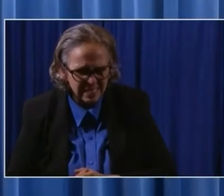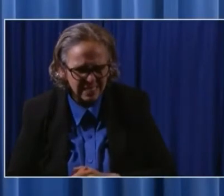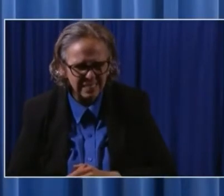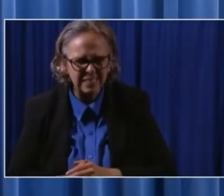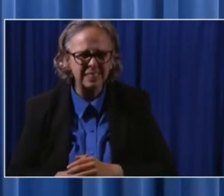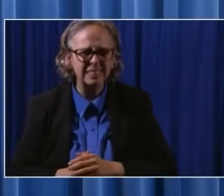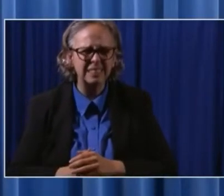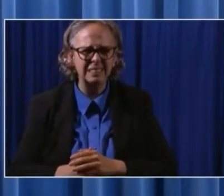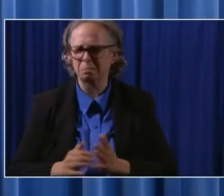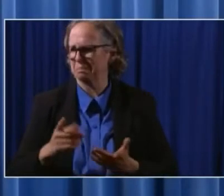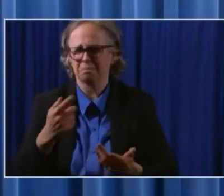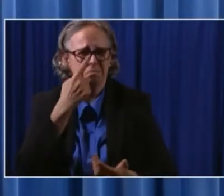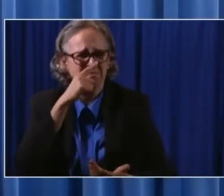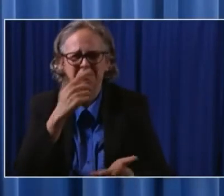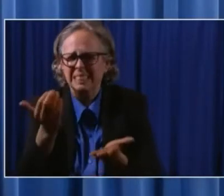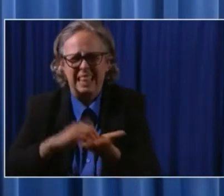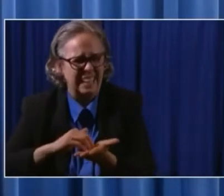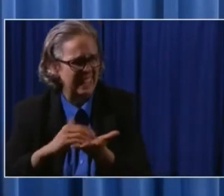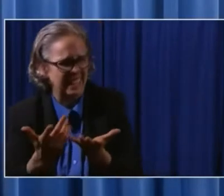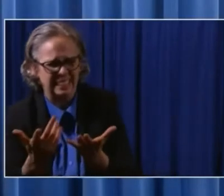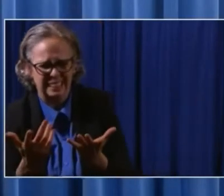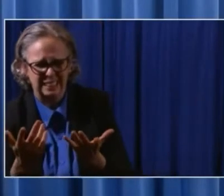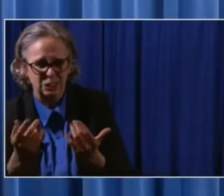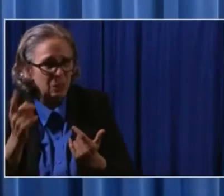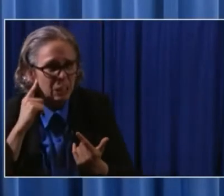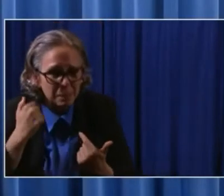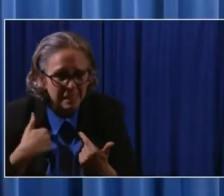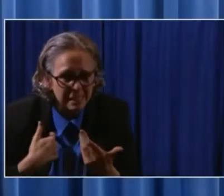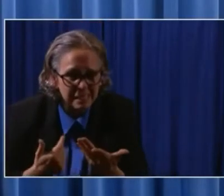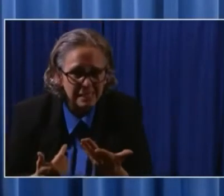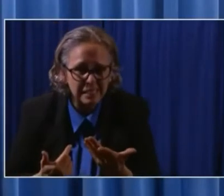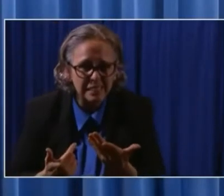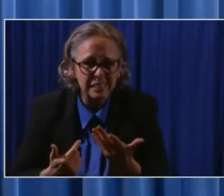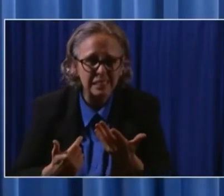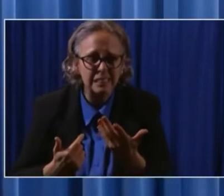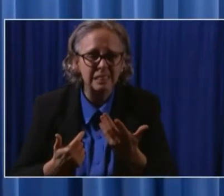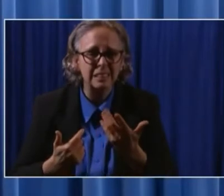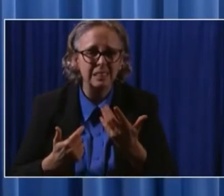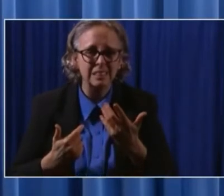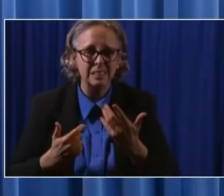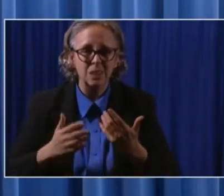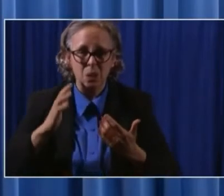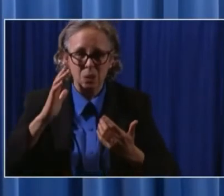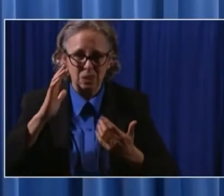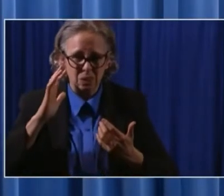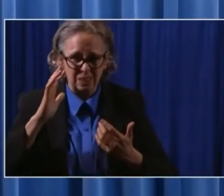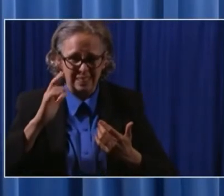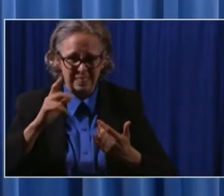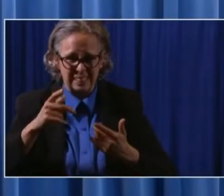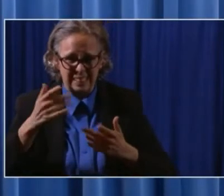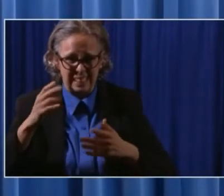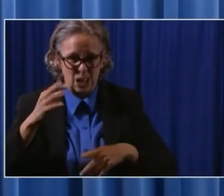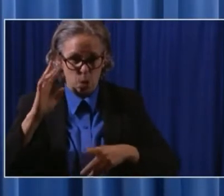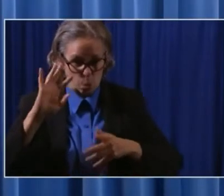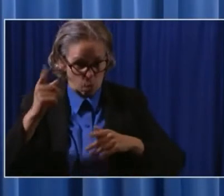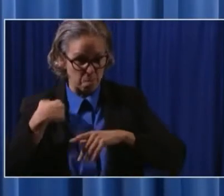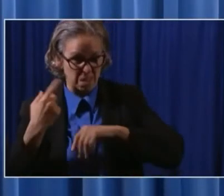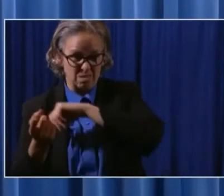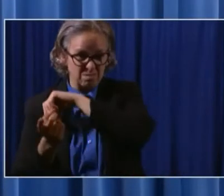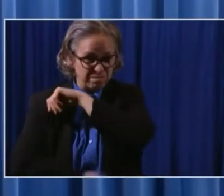Say it one more time, yeah. Can you hear me? Would they have negative repercussions on election day for